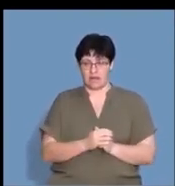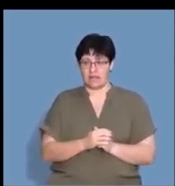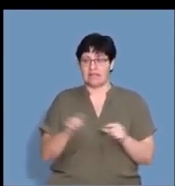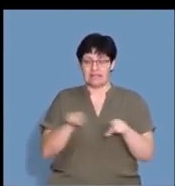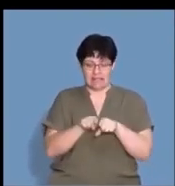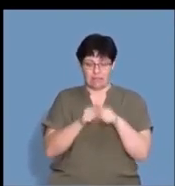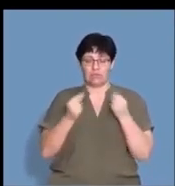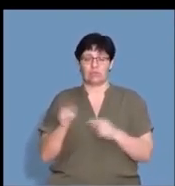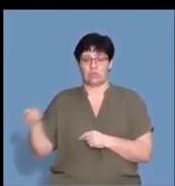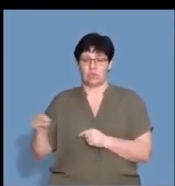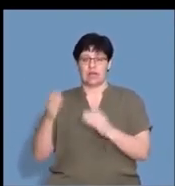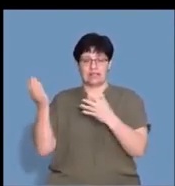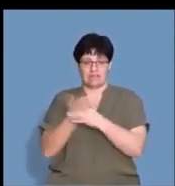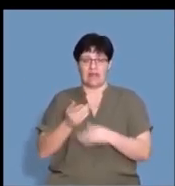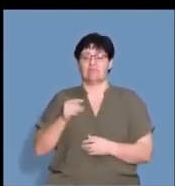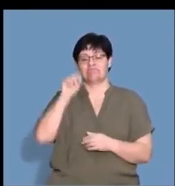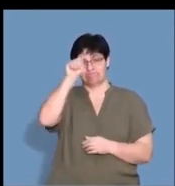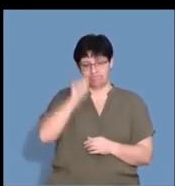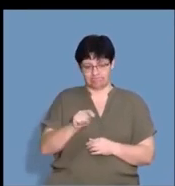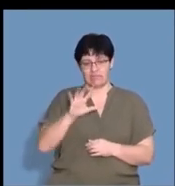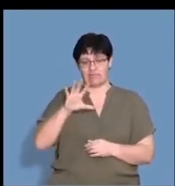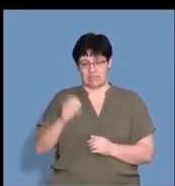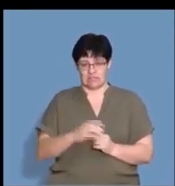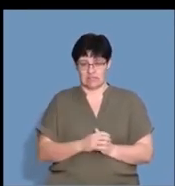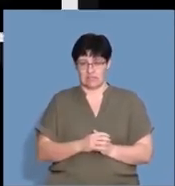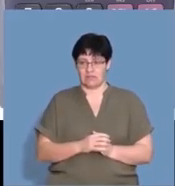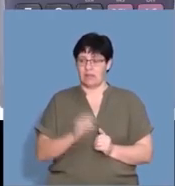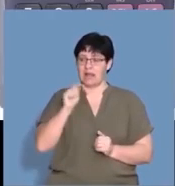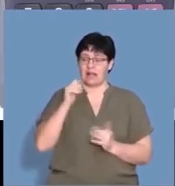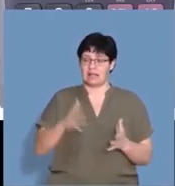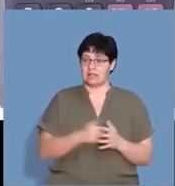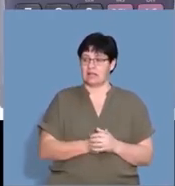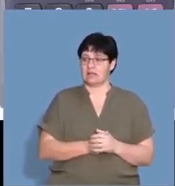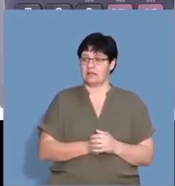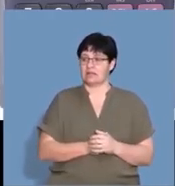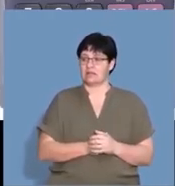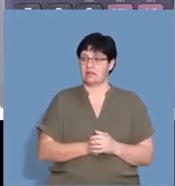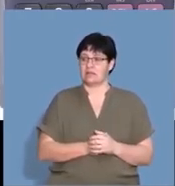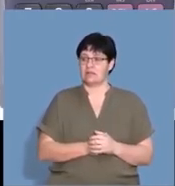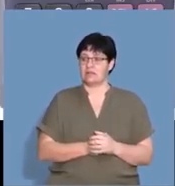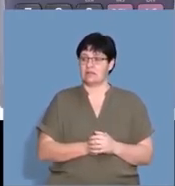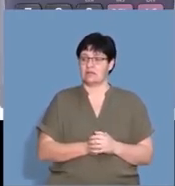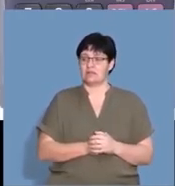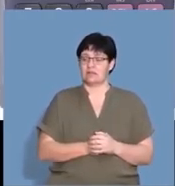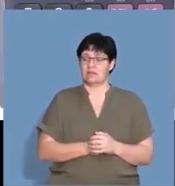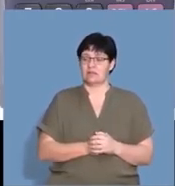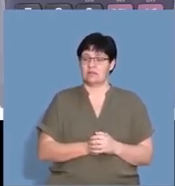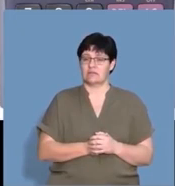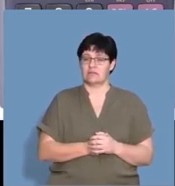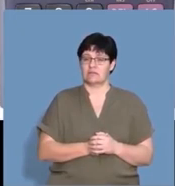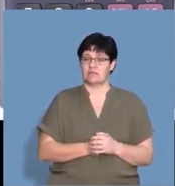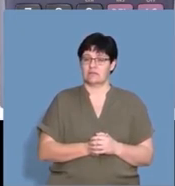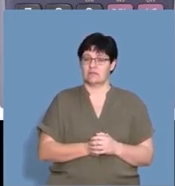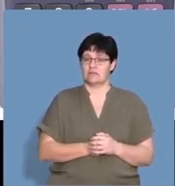same thing here. We're going to divide by 50. So on my calculator, I'm going to take my 1 with